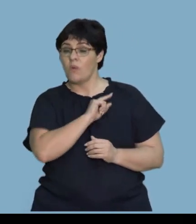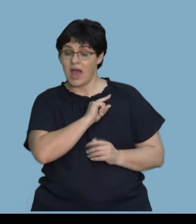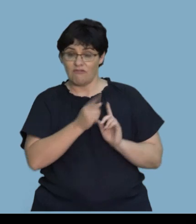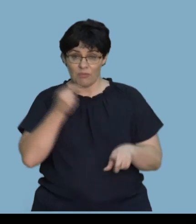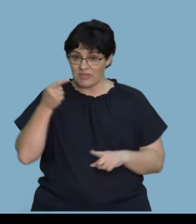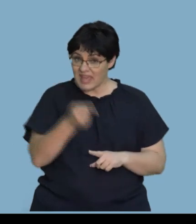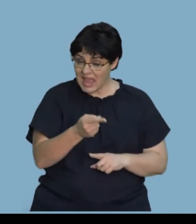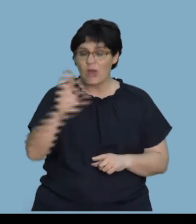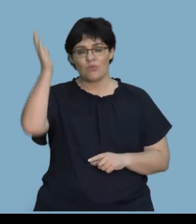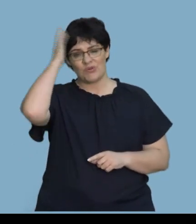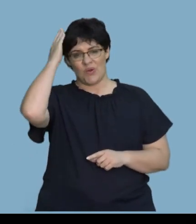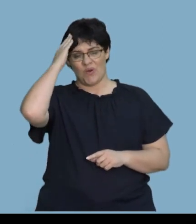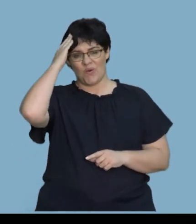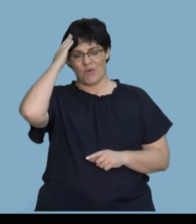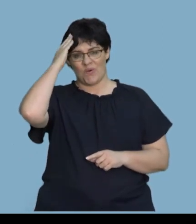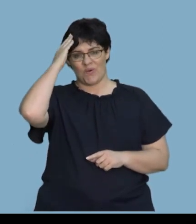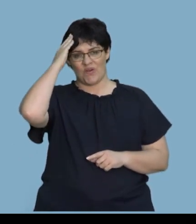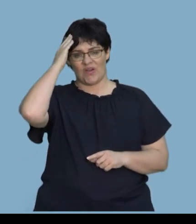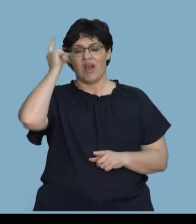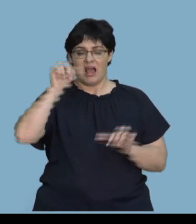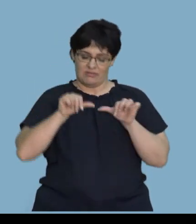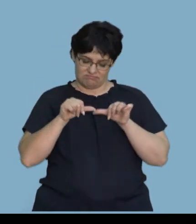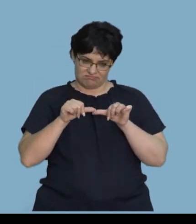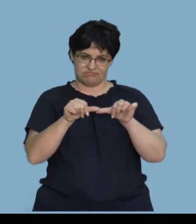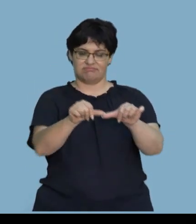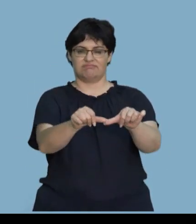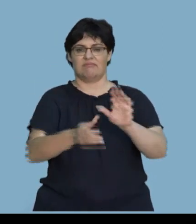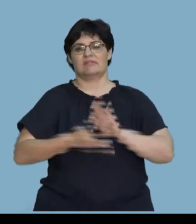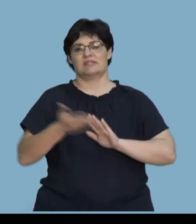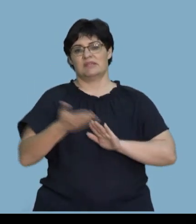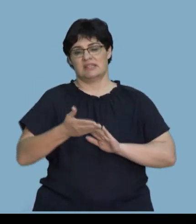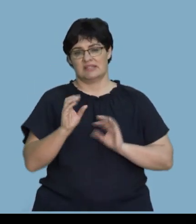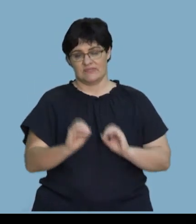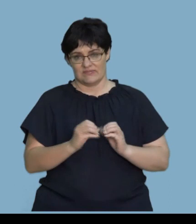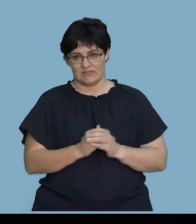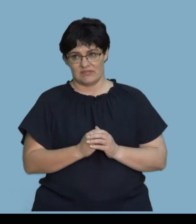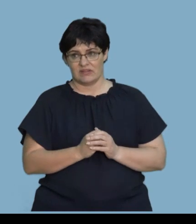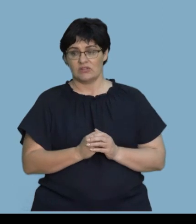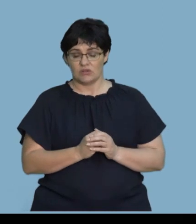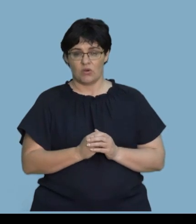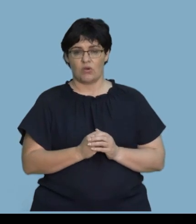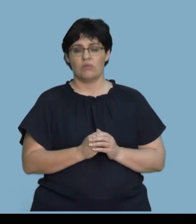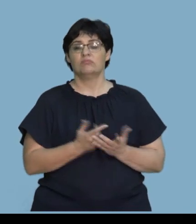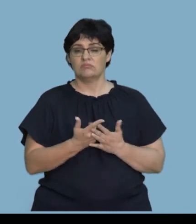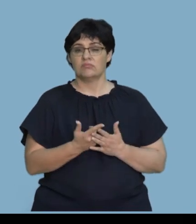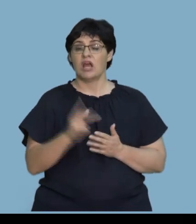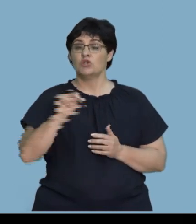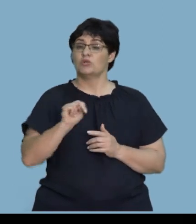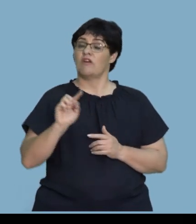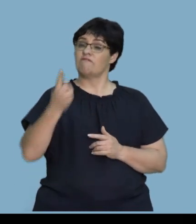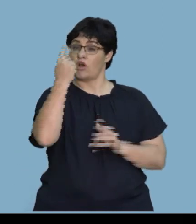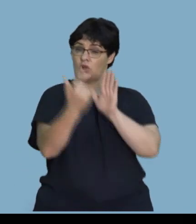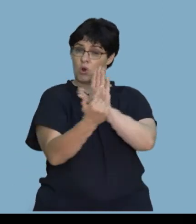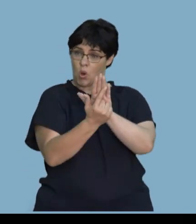know that this object will move at a constant speed. And according to the Newton's first law, we know that when an object moves at